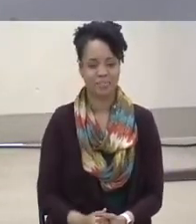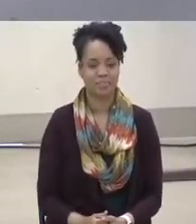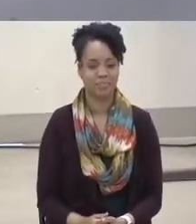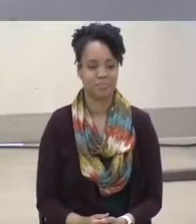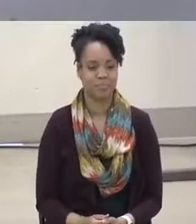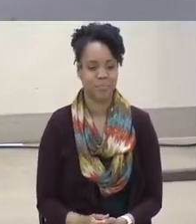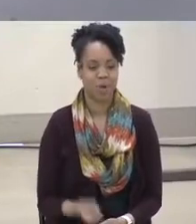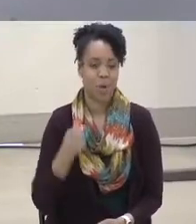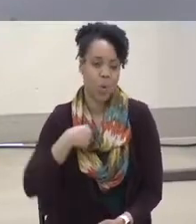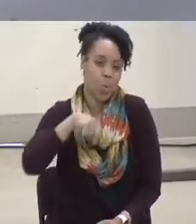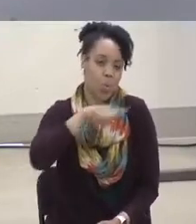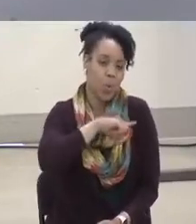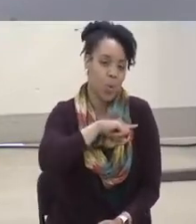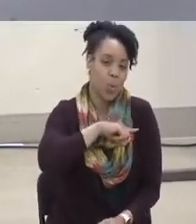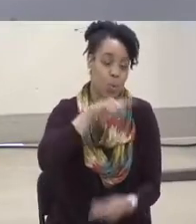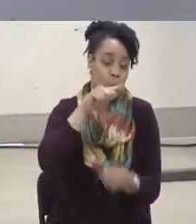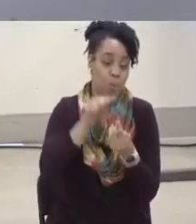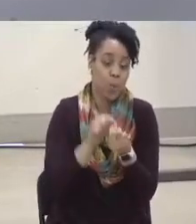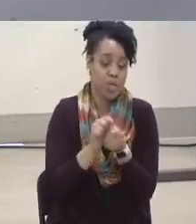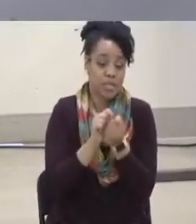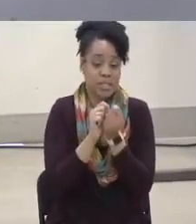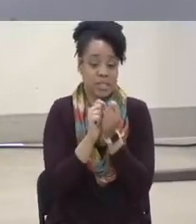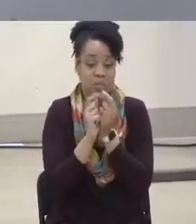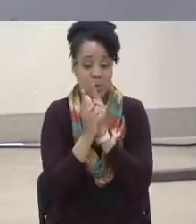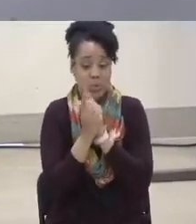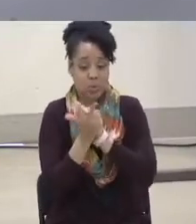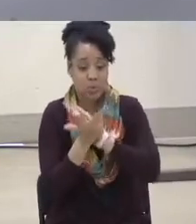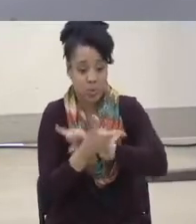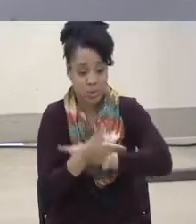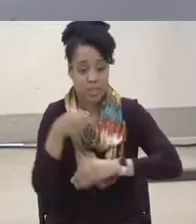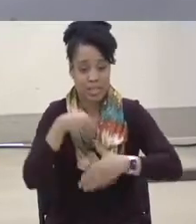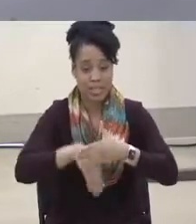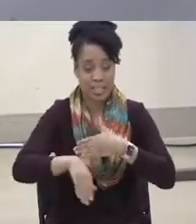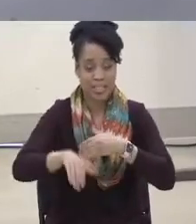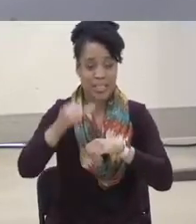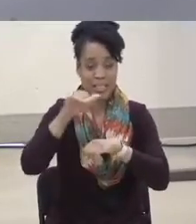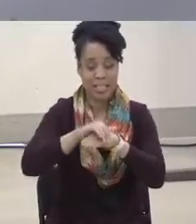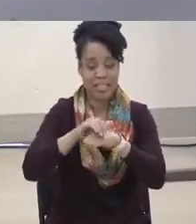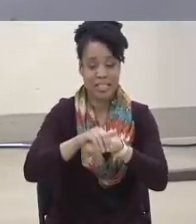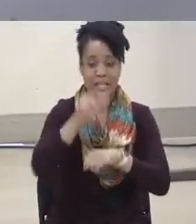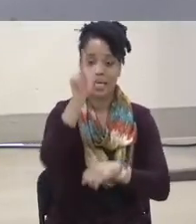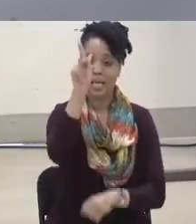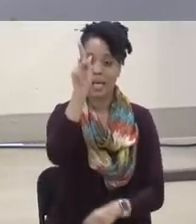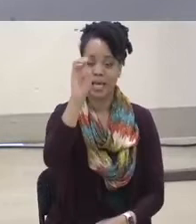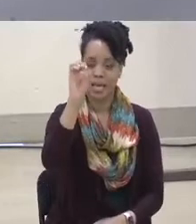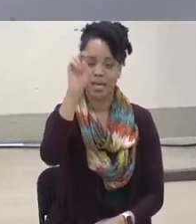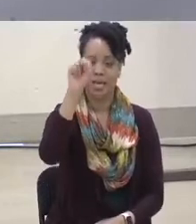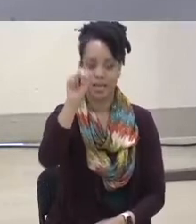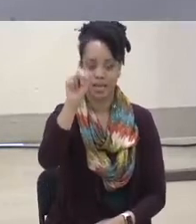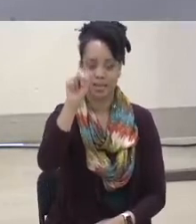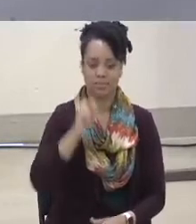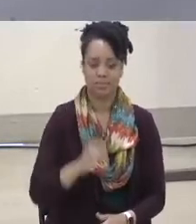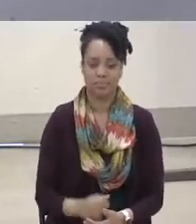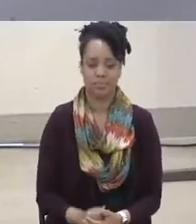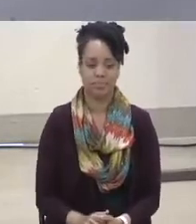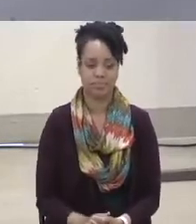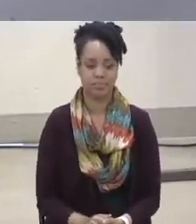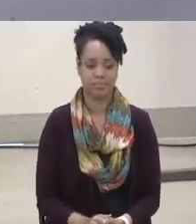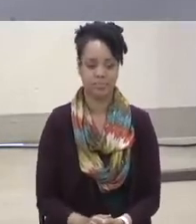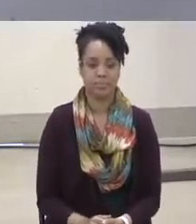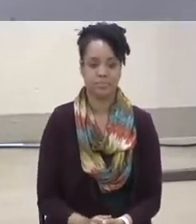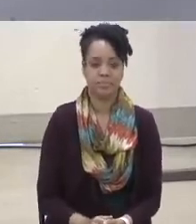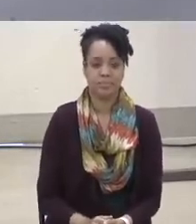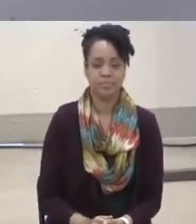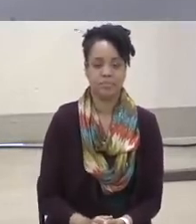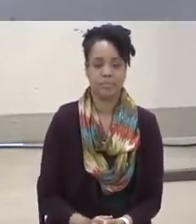We would transliterate that into English K-E-N. Y lo podemos traducir en inglés como